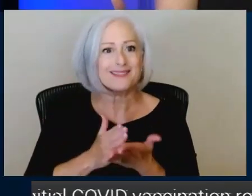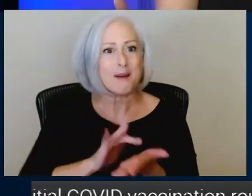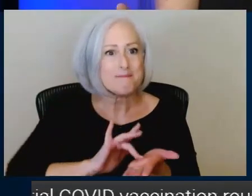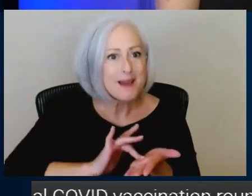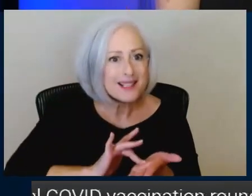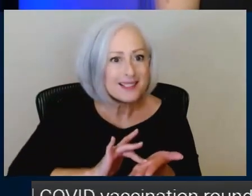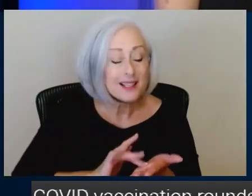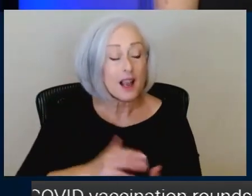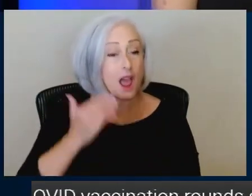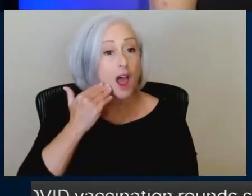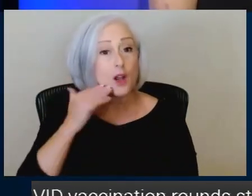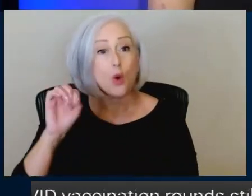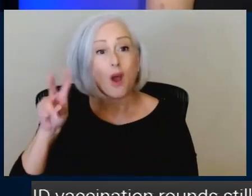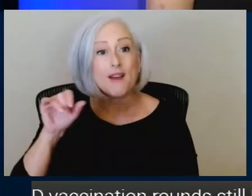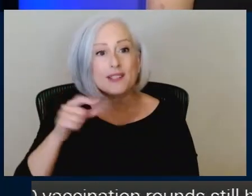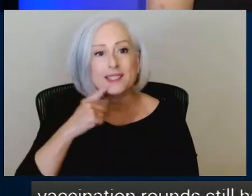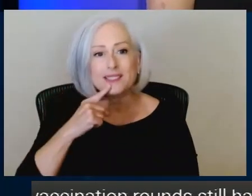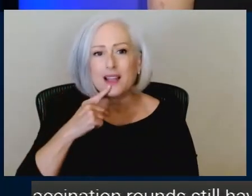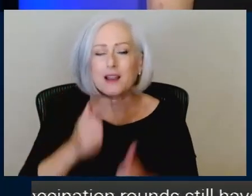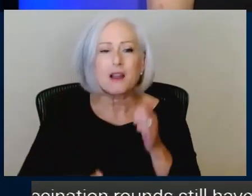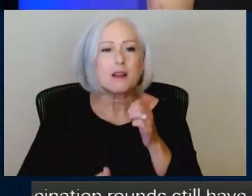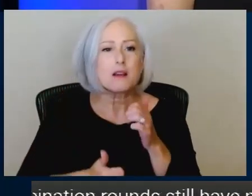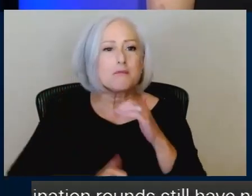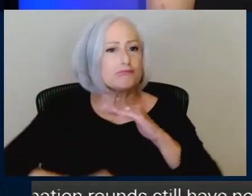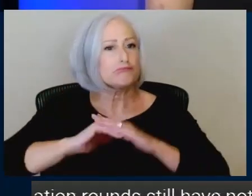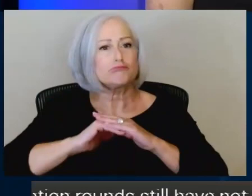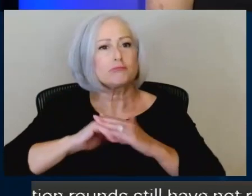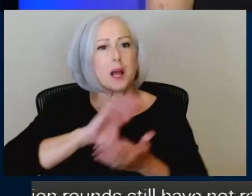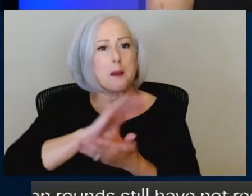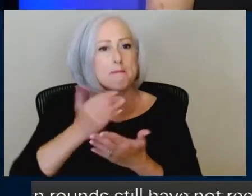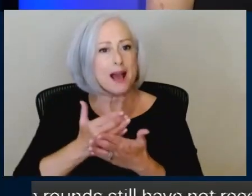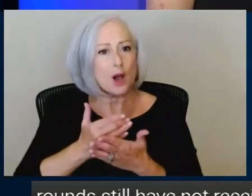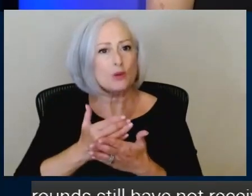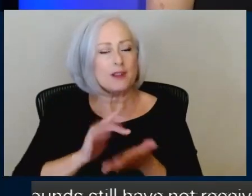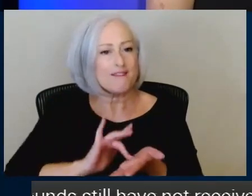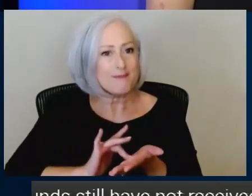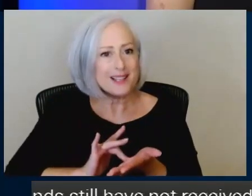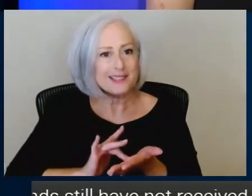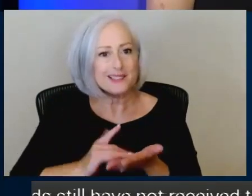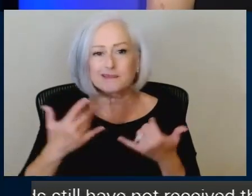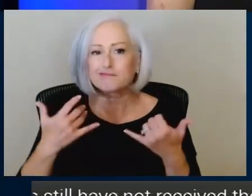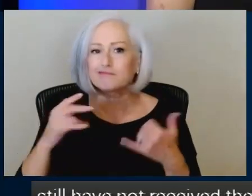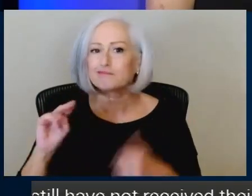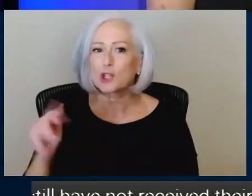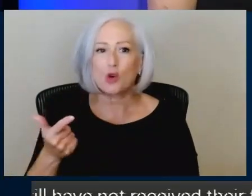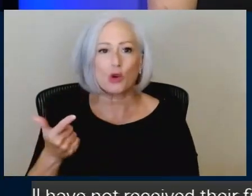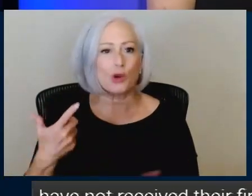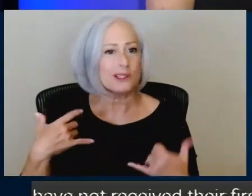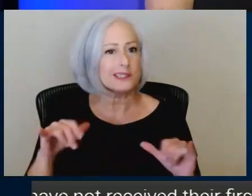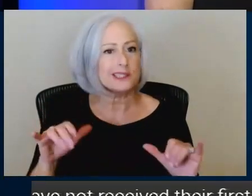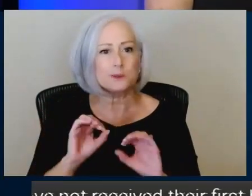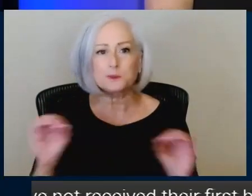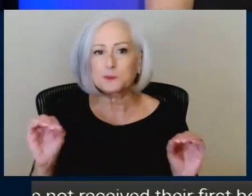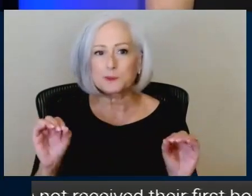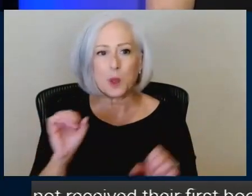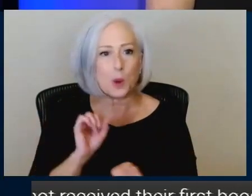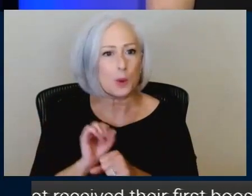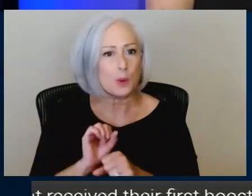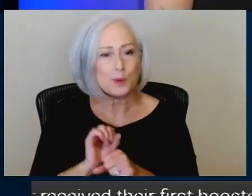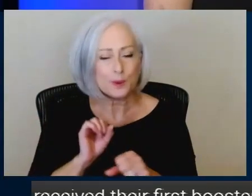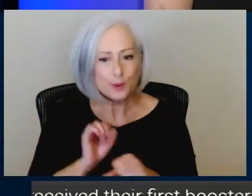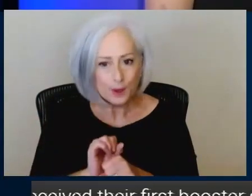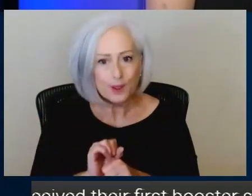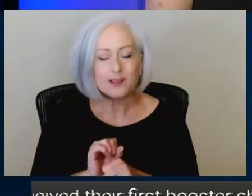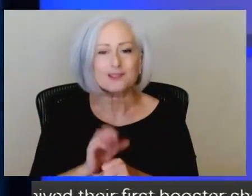the highest doses of medication and it still wasn't working. So it'll be so exciting to keep in touch with her and find out how she's